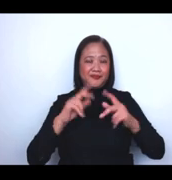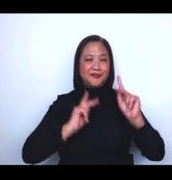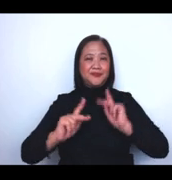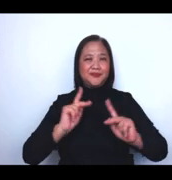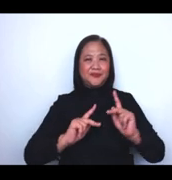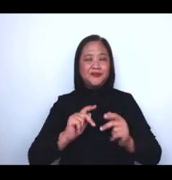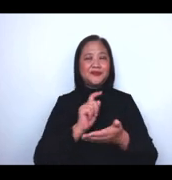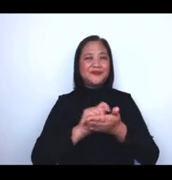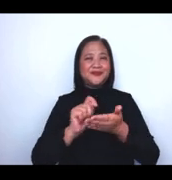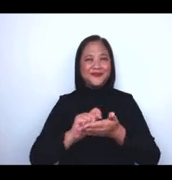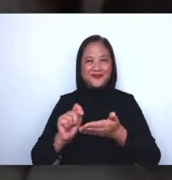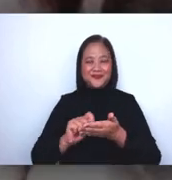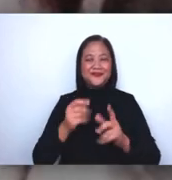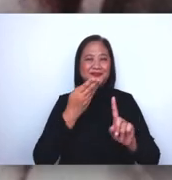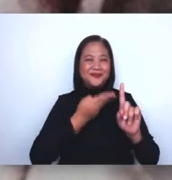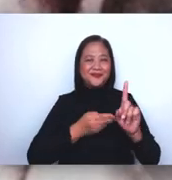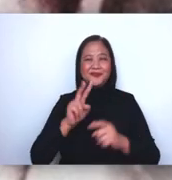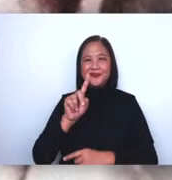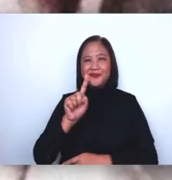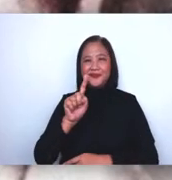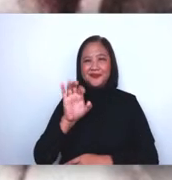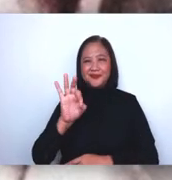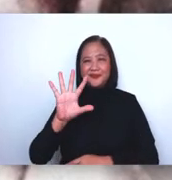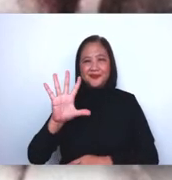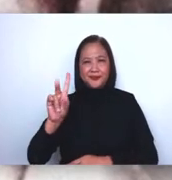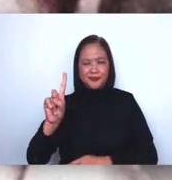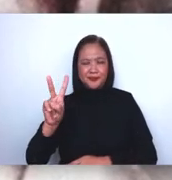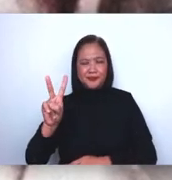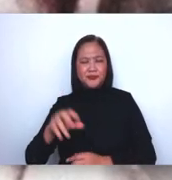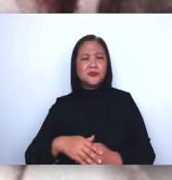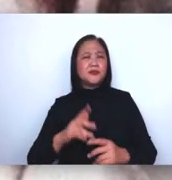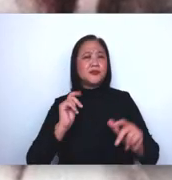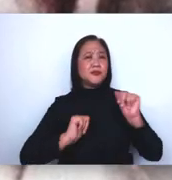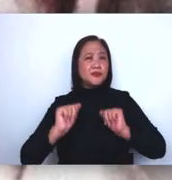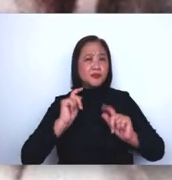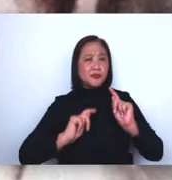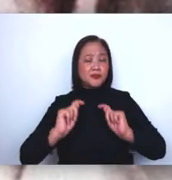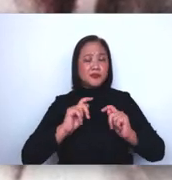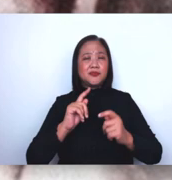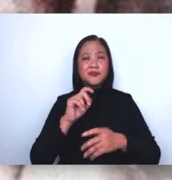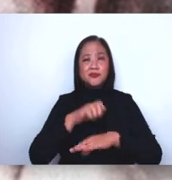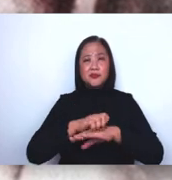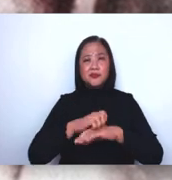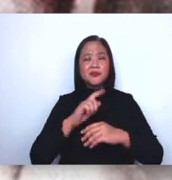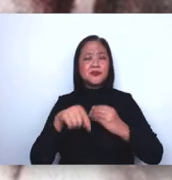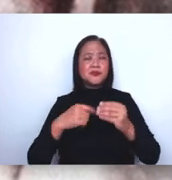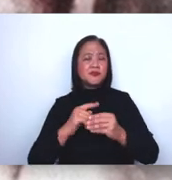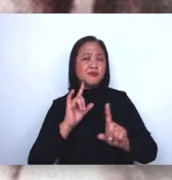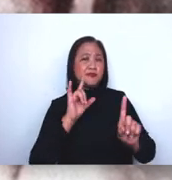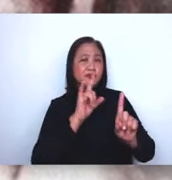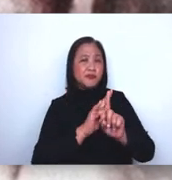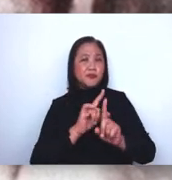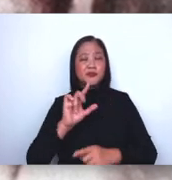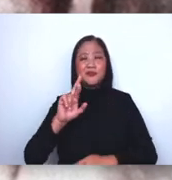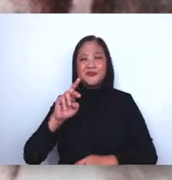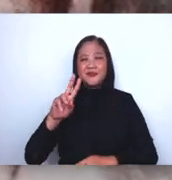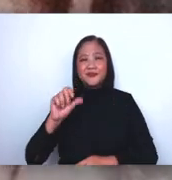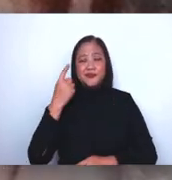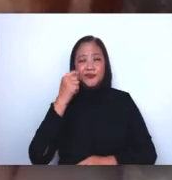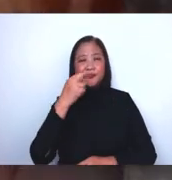in 1952. The play in English is about the undying love of Leonor Rivera for Jose